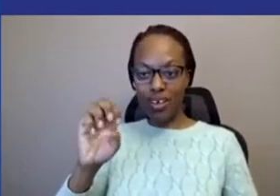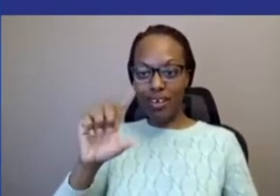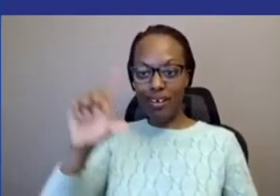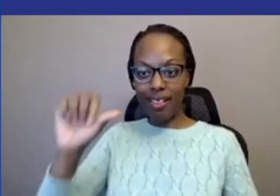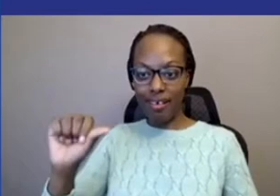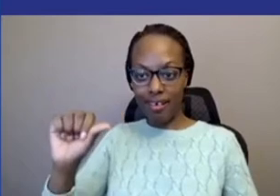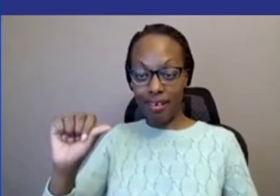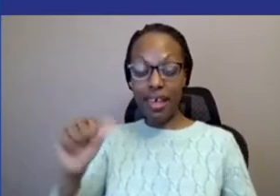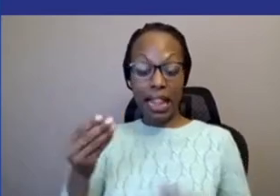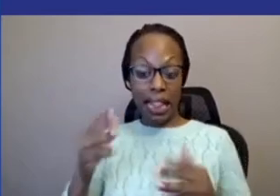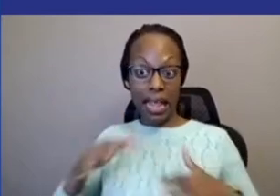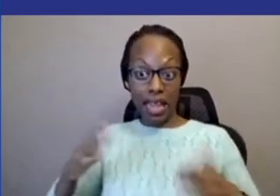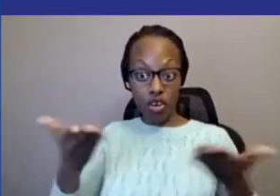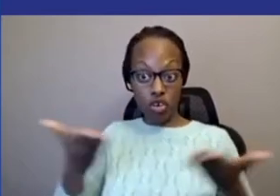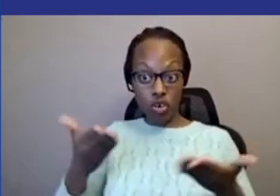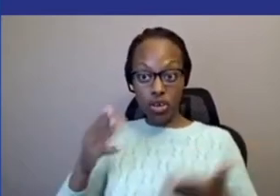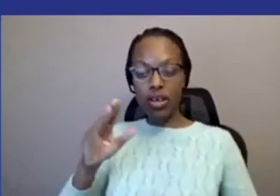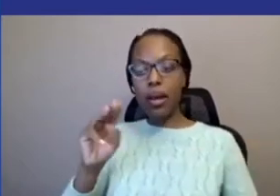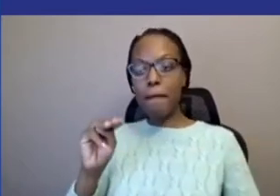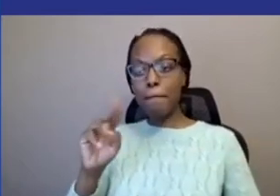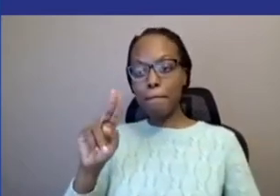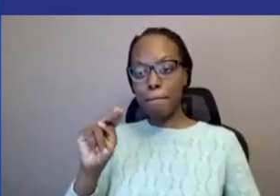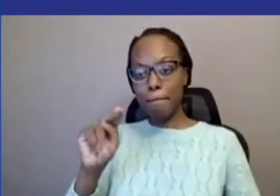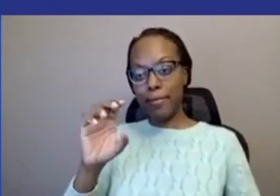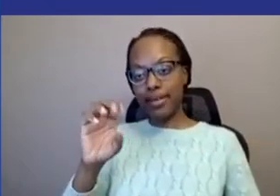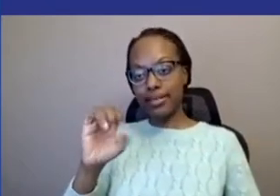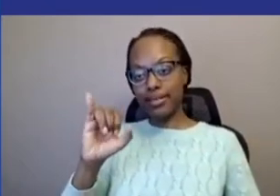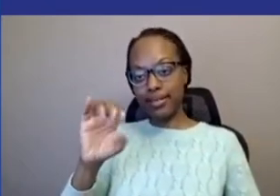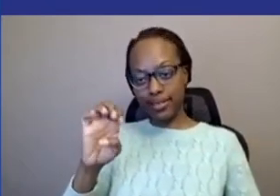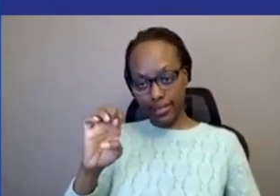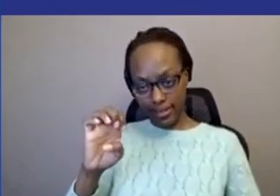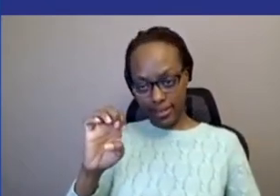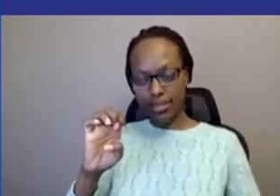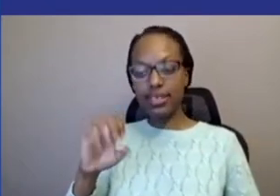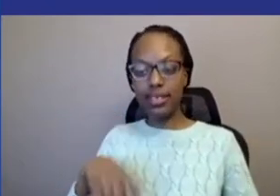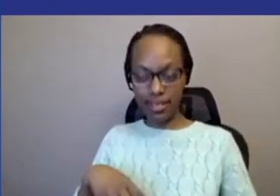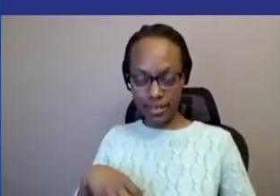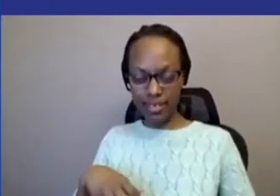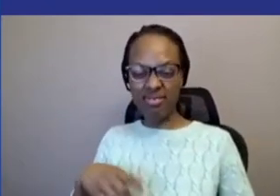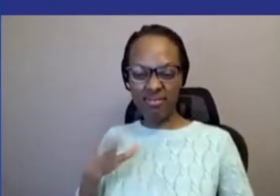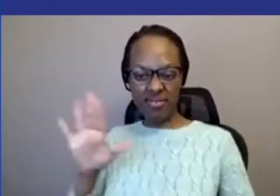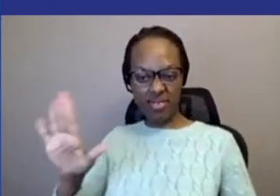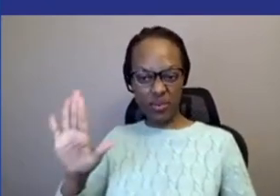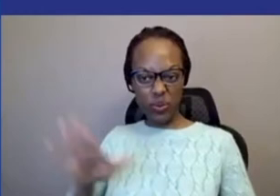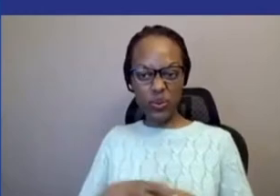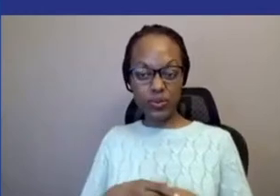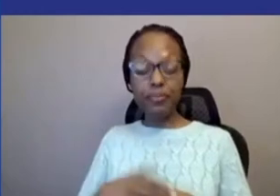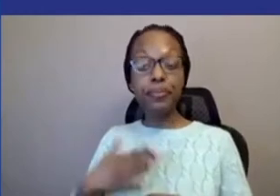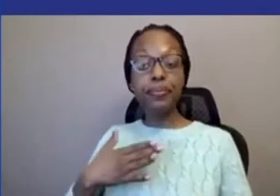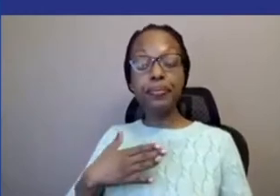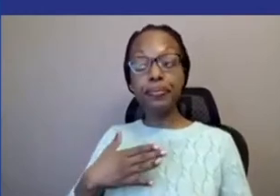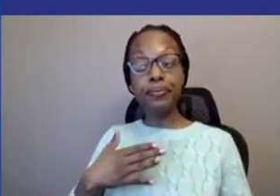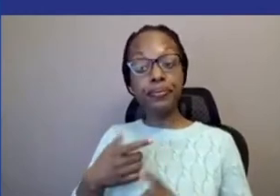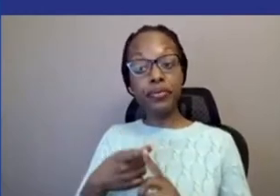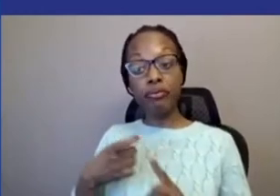Wappinger land. I'm a Latina of Puerto Rican